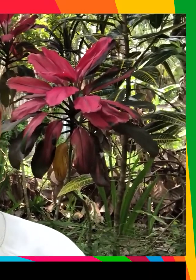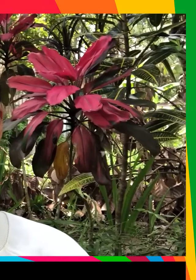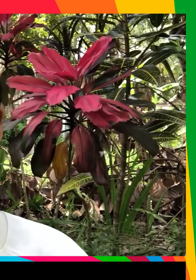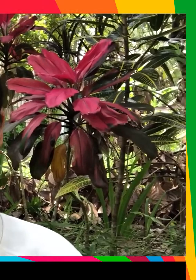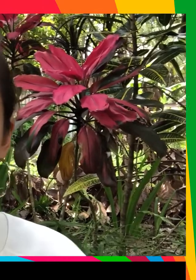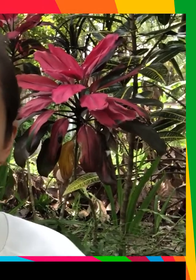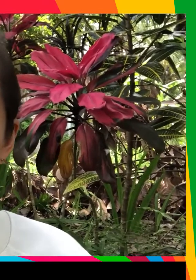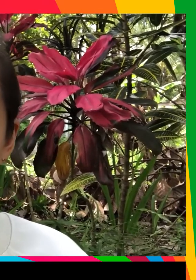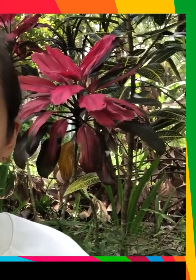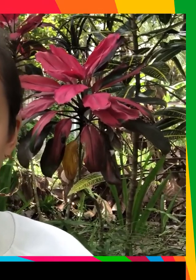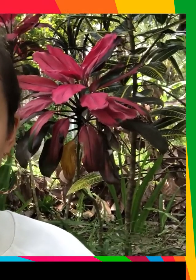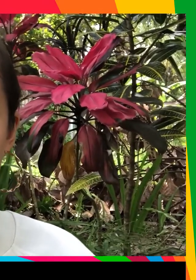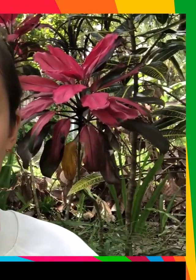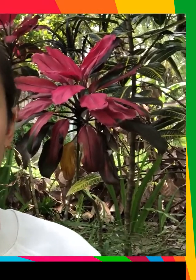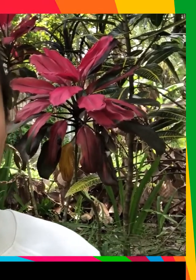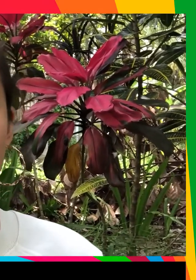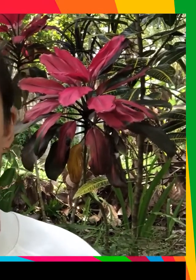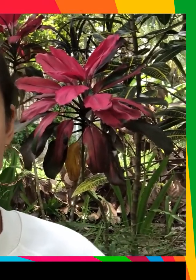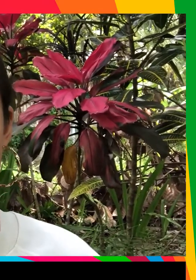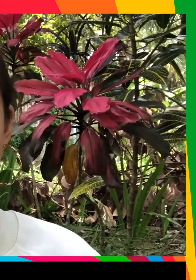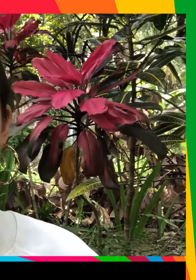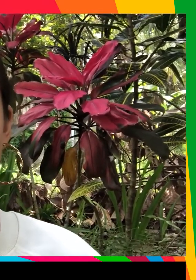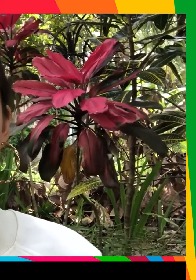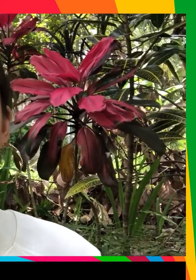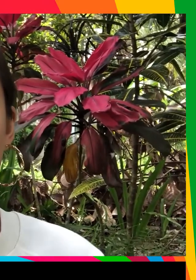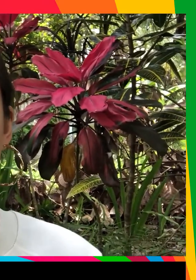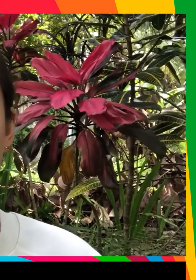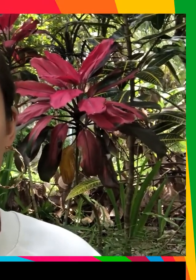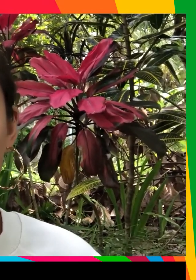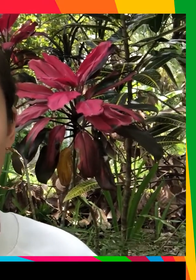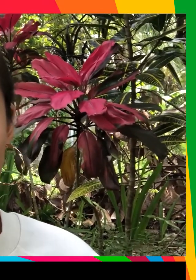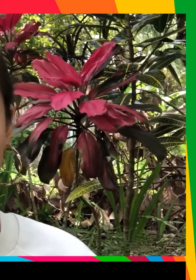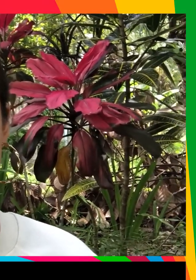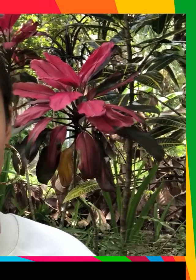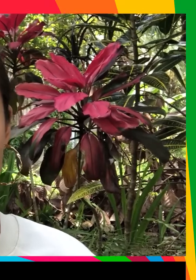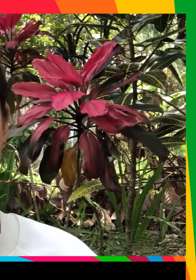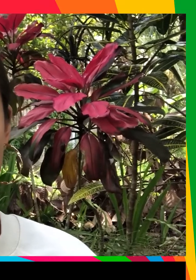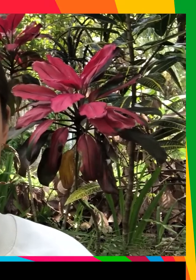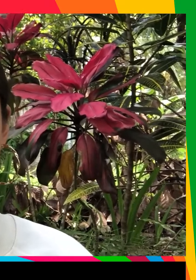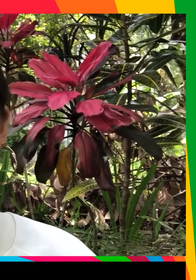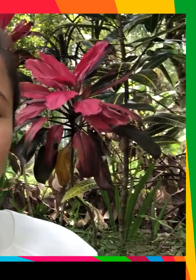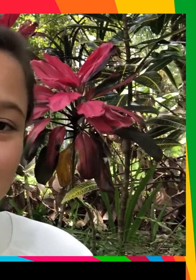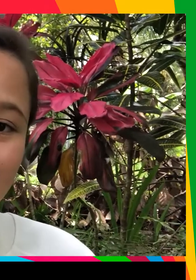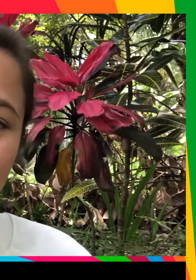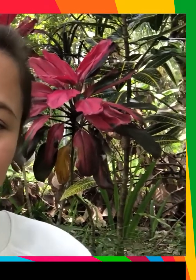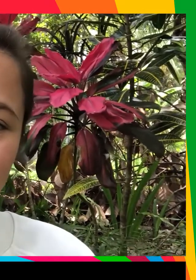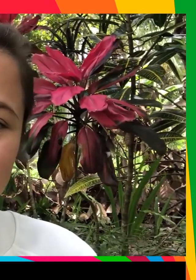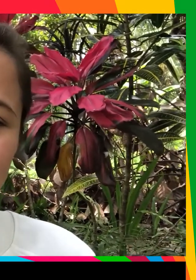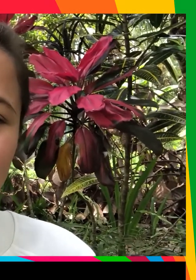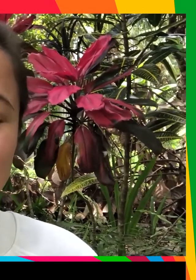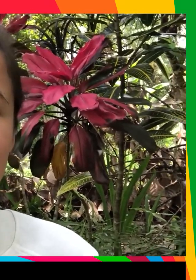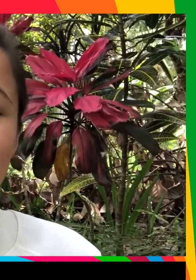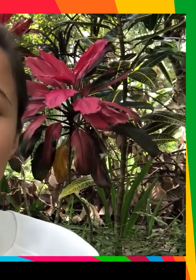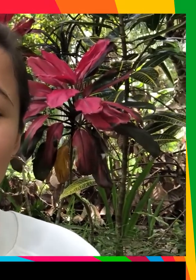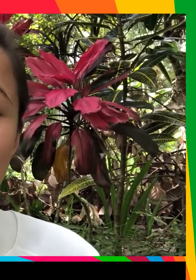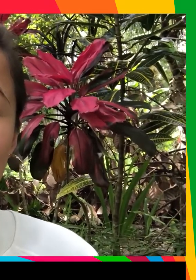were building here on the island of Bali, and very soon after becoming a global movement of young people, where today Bye Bye Plastic